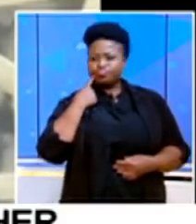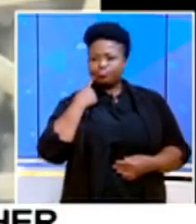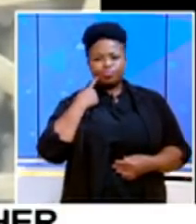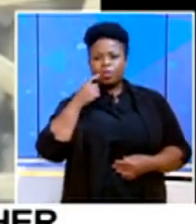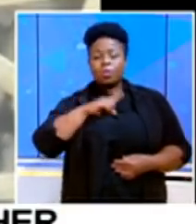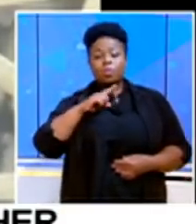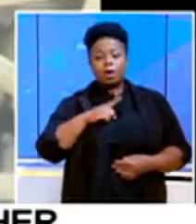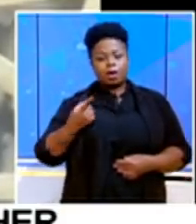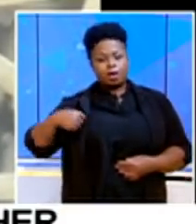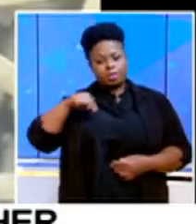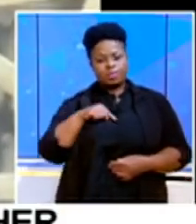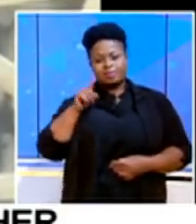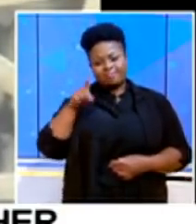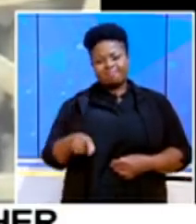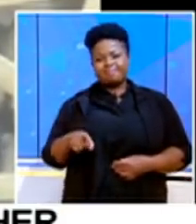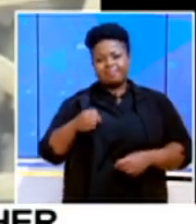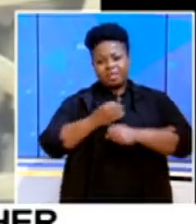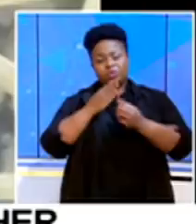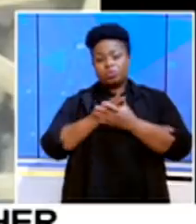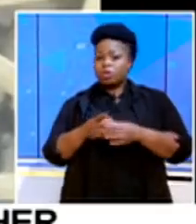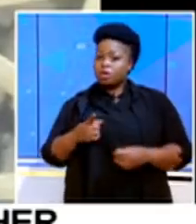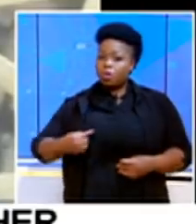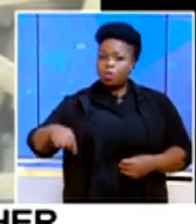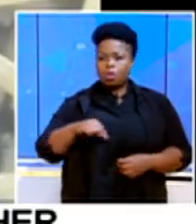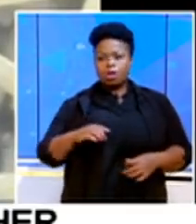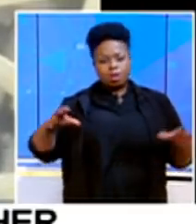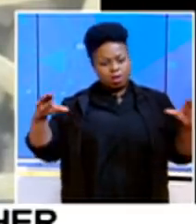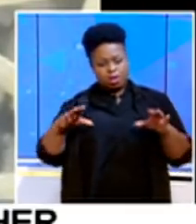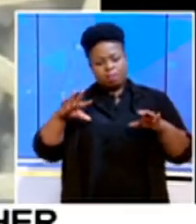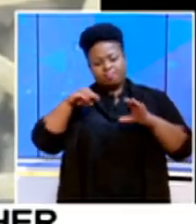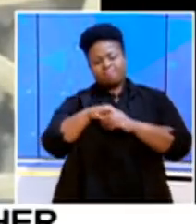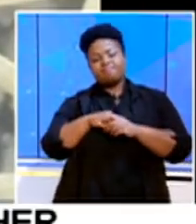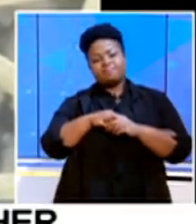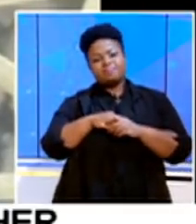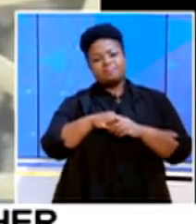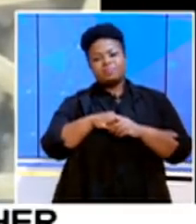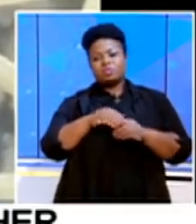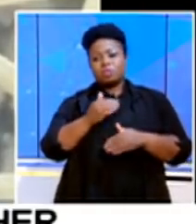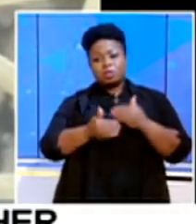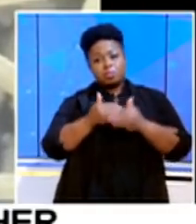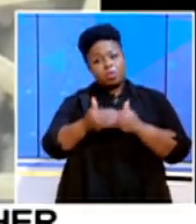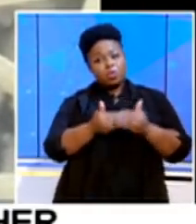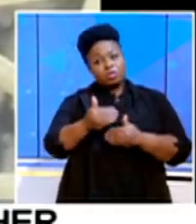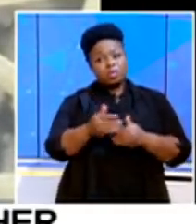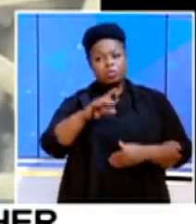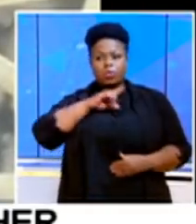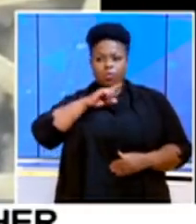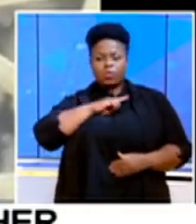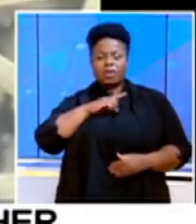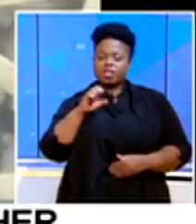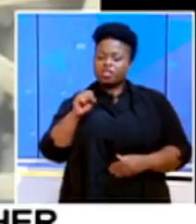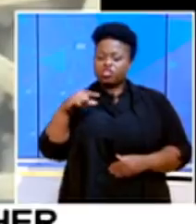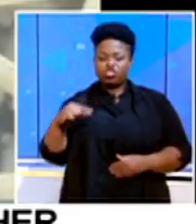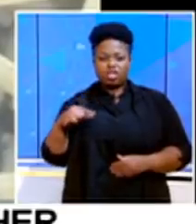Sakina. We've got to make sure that we bring everyone on board and appreciate the process that the Secretary-General